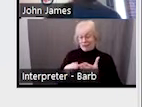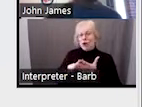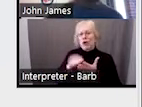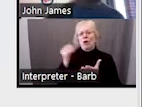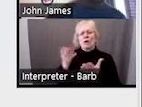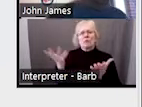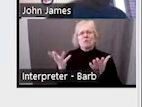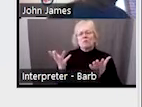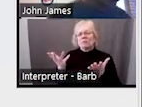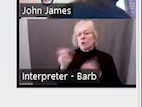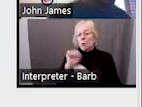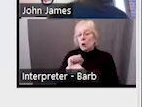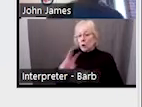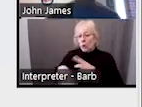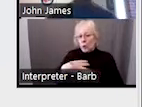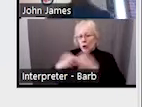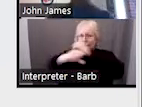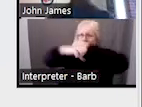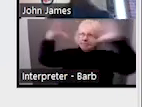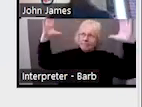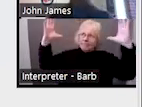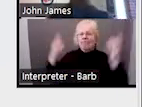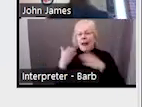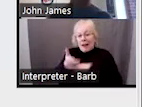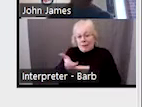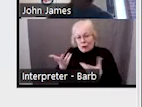might look like after college.